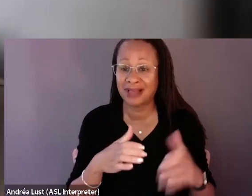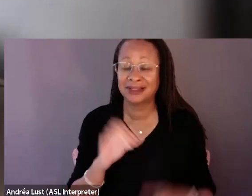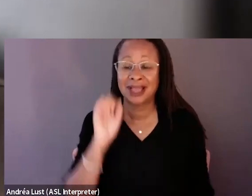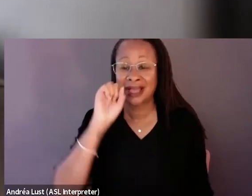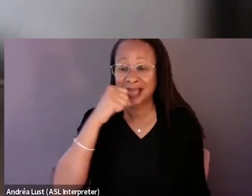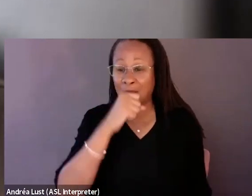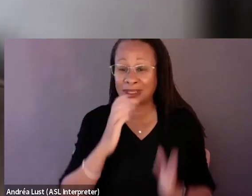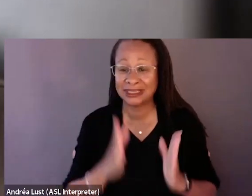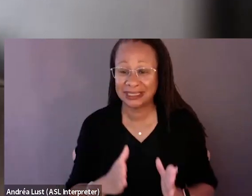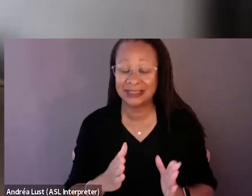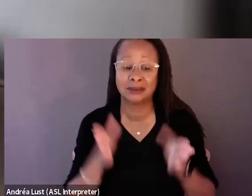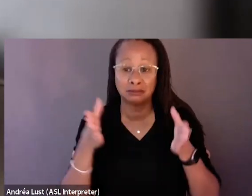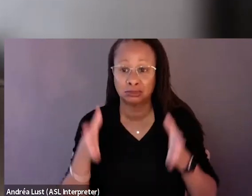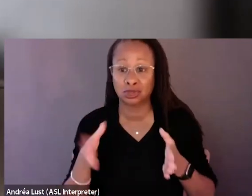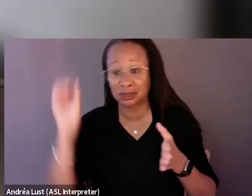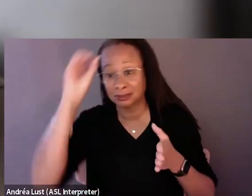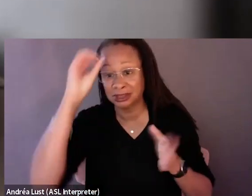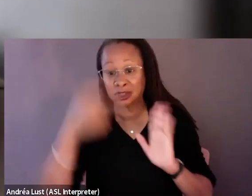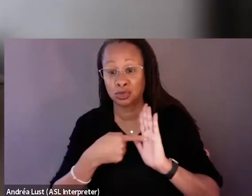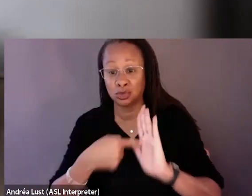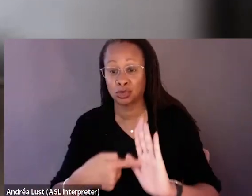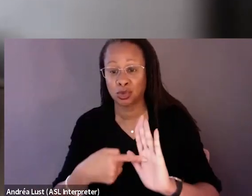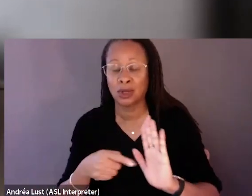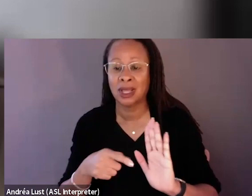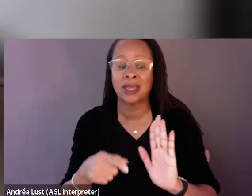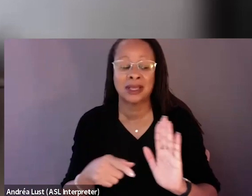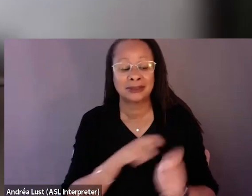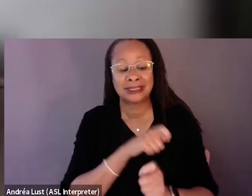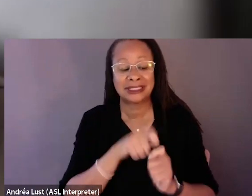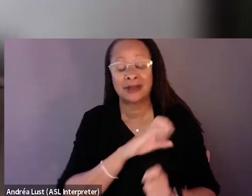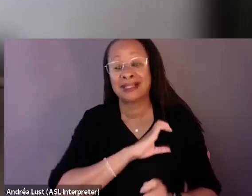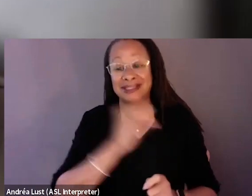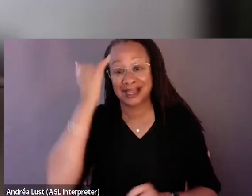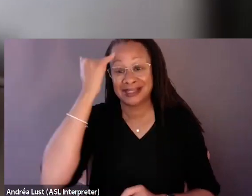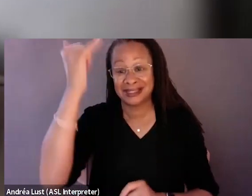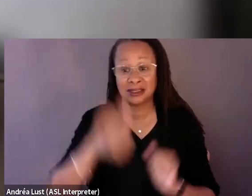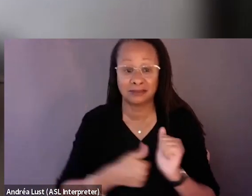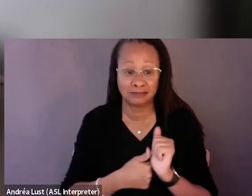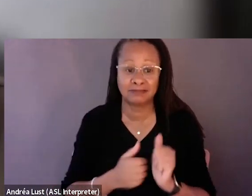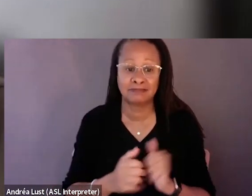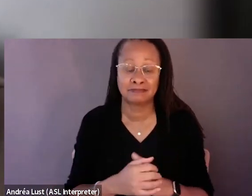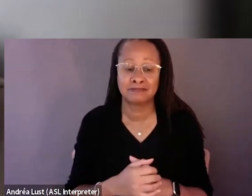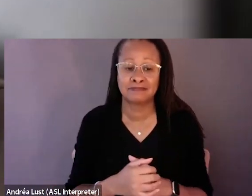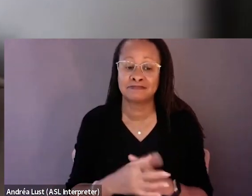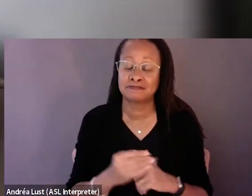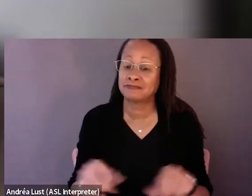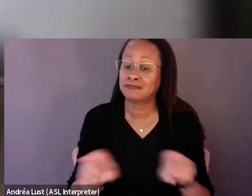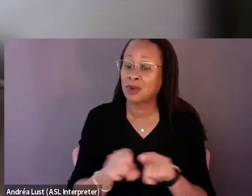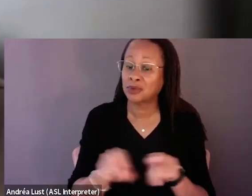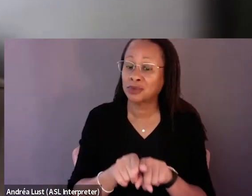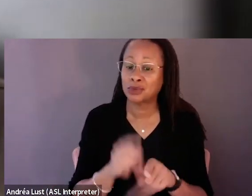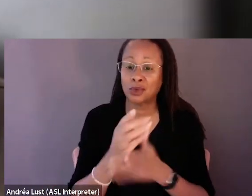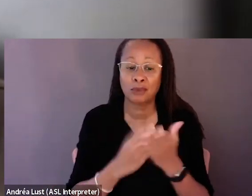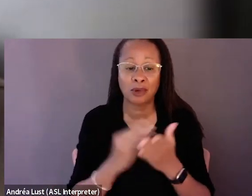opinion to showcase a certain police idea and it's also it's part